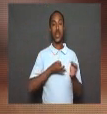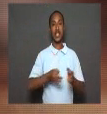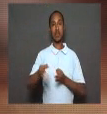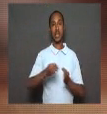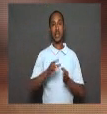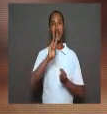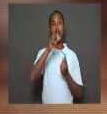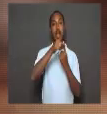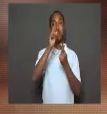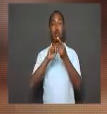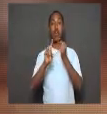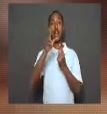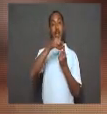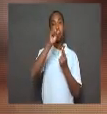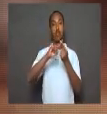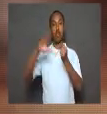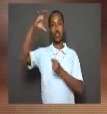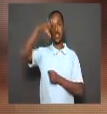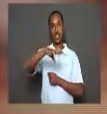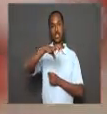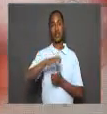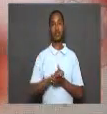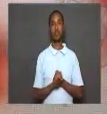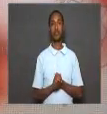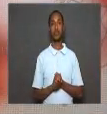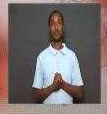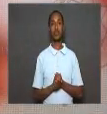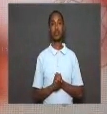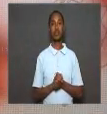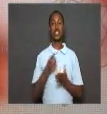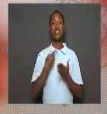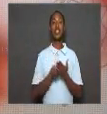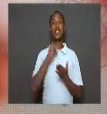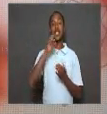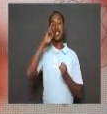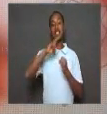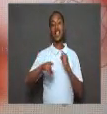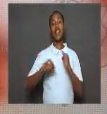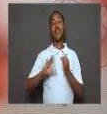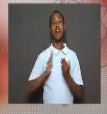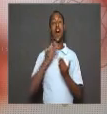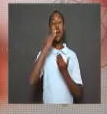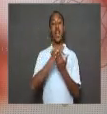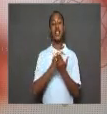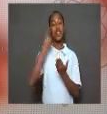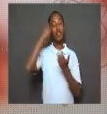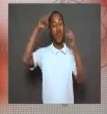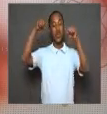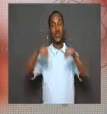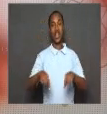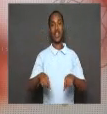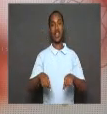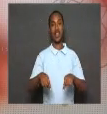explain dipole-dipole force. This brings us to the end of our lesson